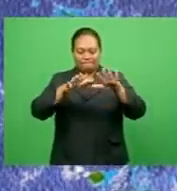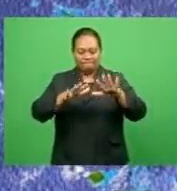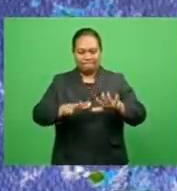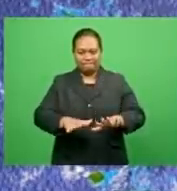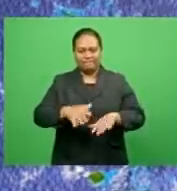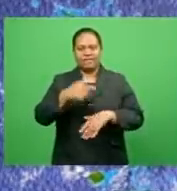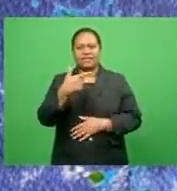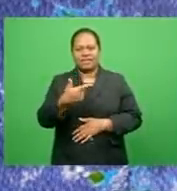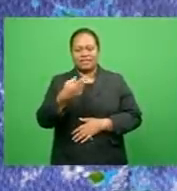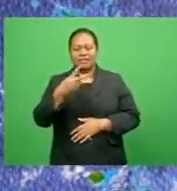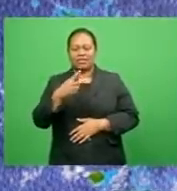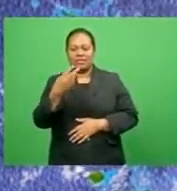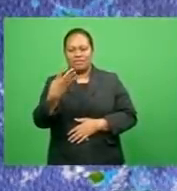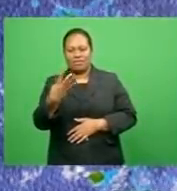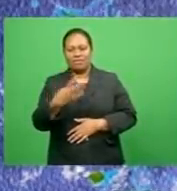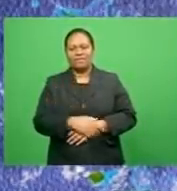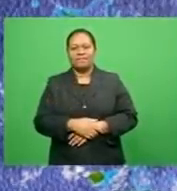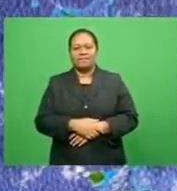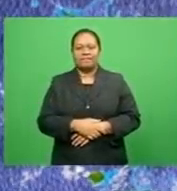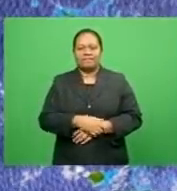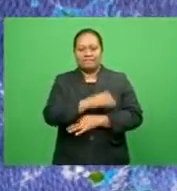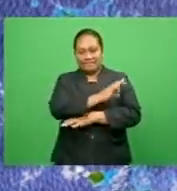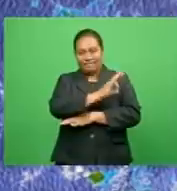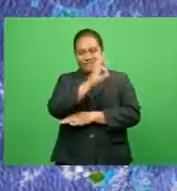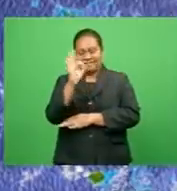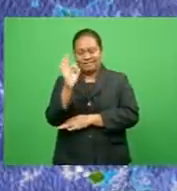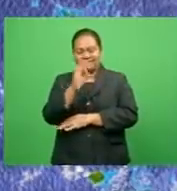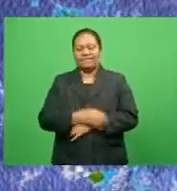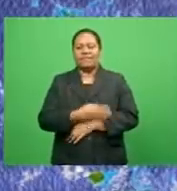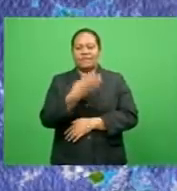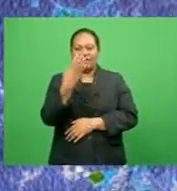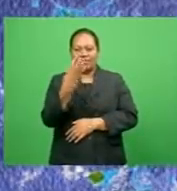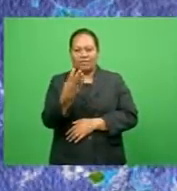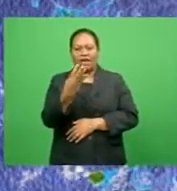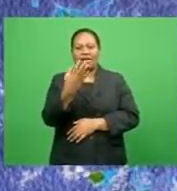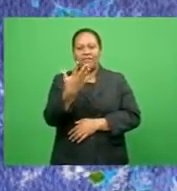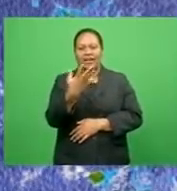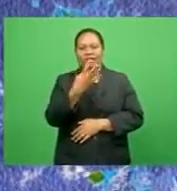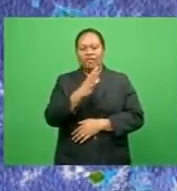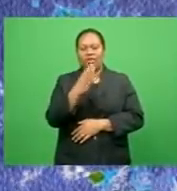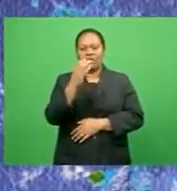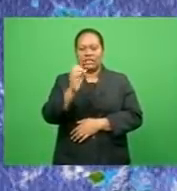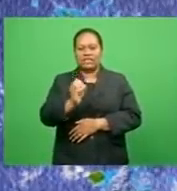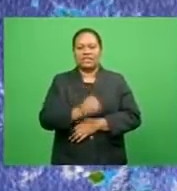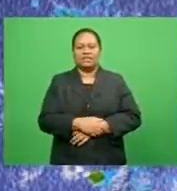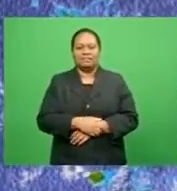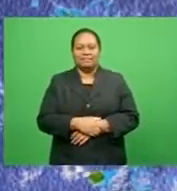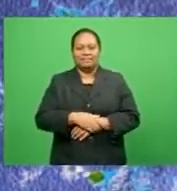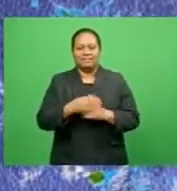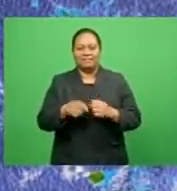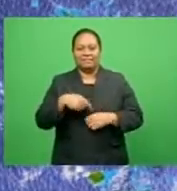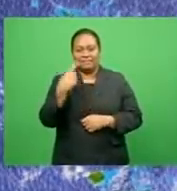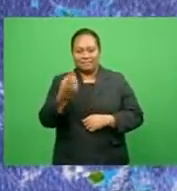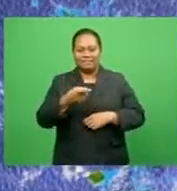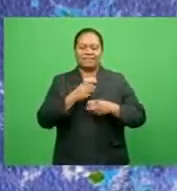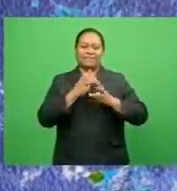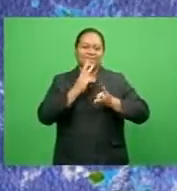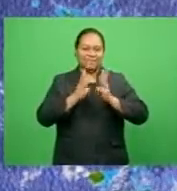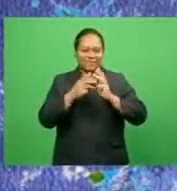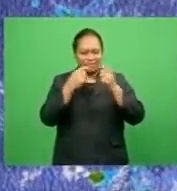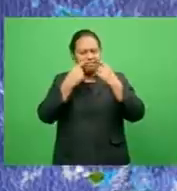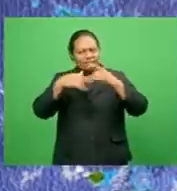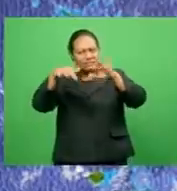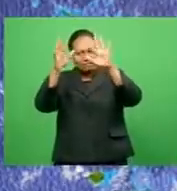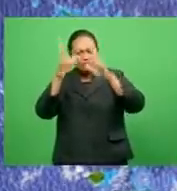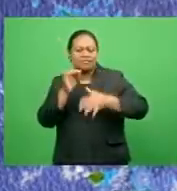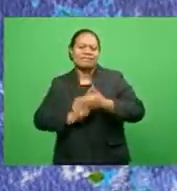at 7:24 a.m. Sunrise is at 5:40 tomorrow. Now for tomorrow, expect cloudy periods with some showers